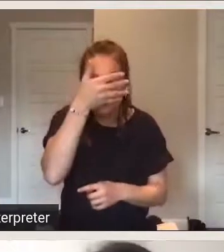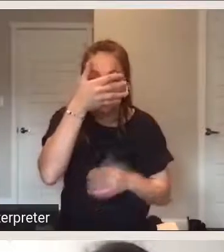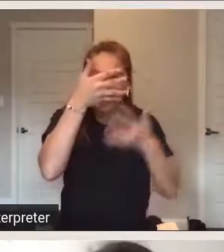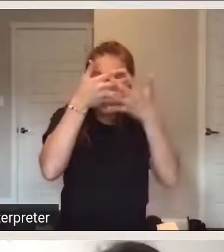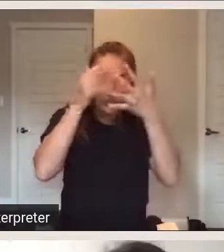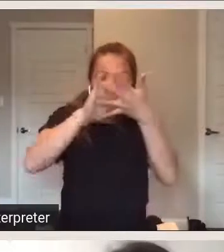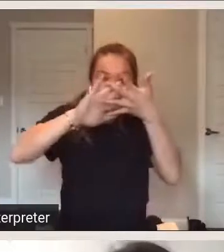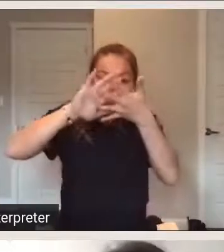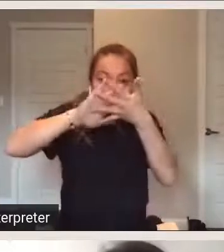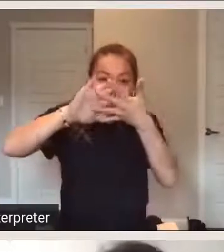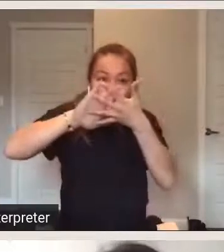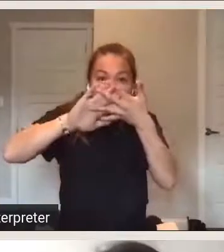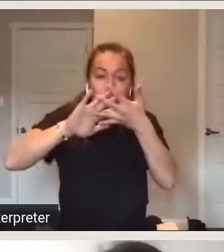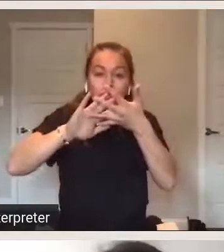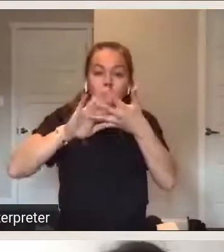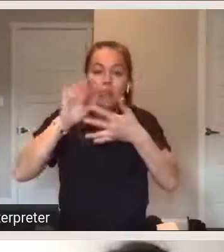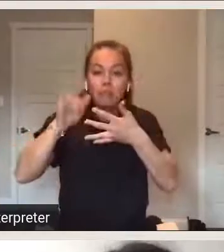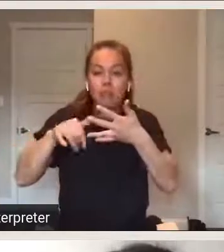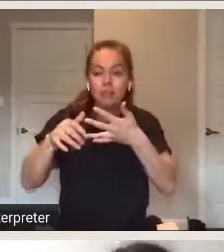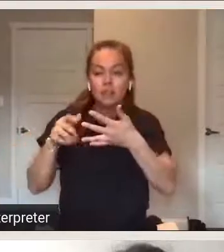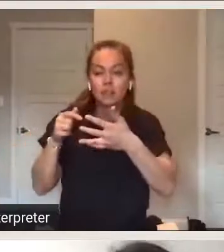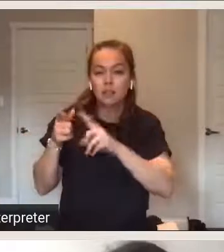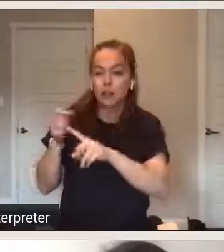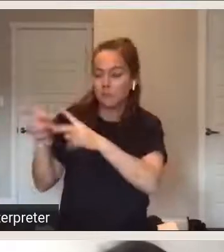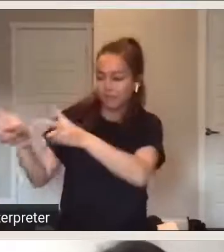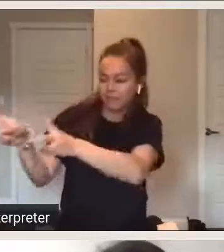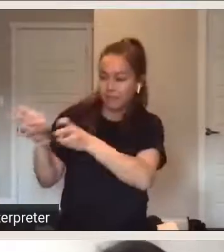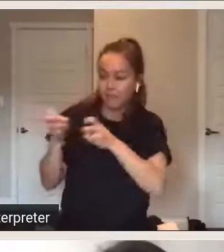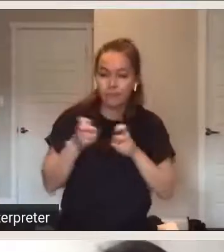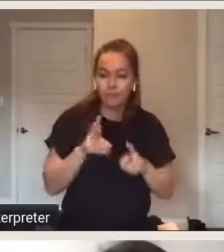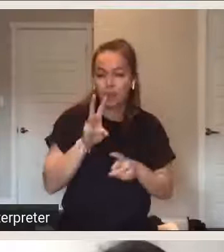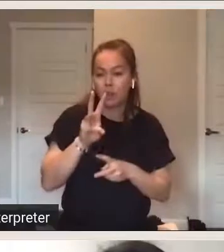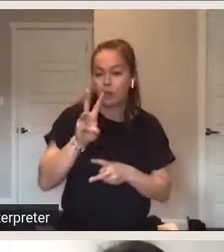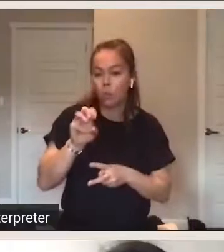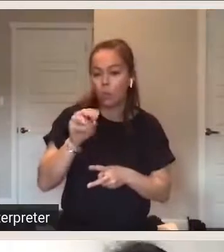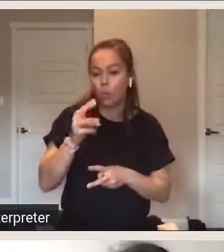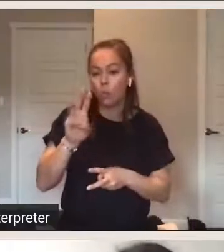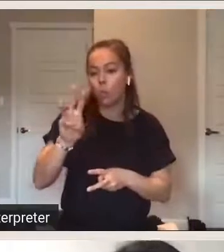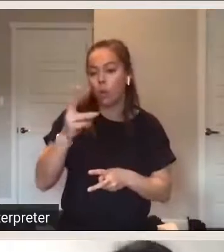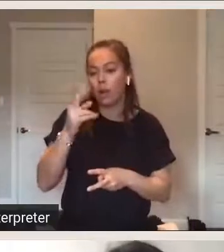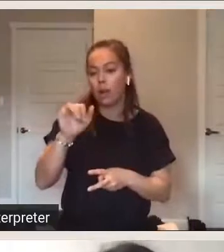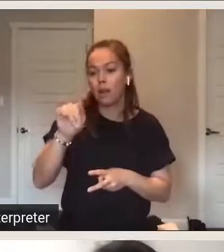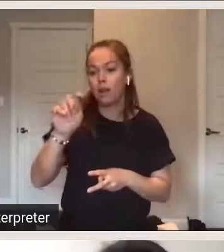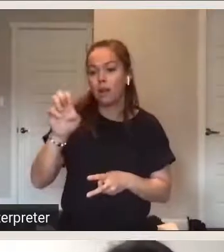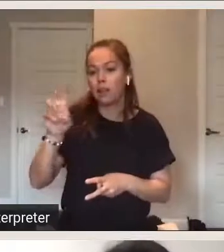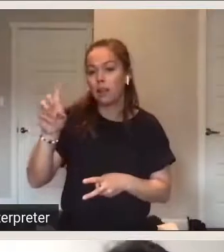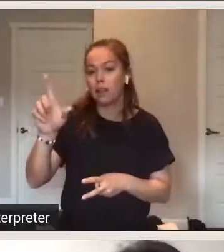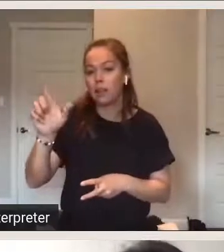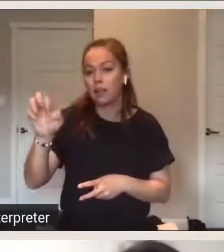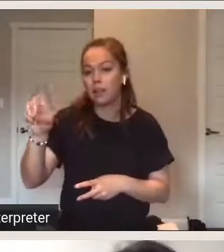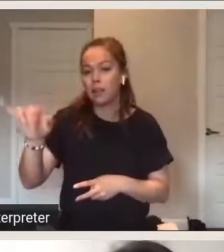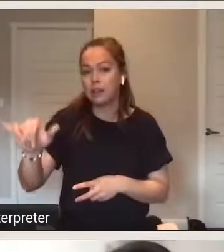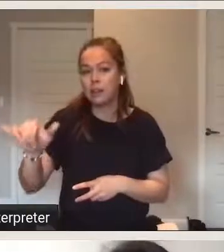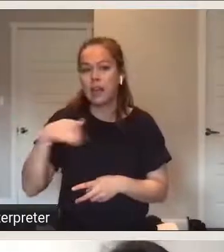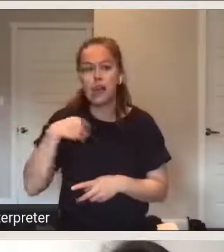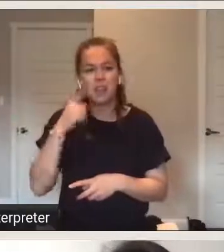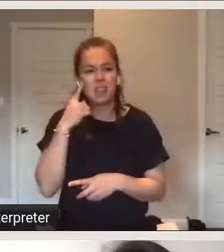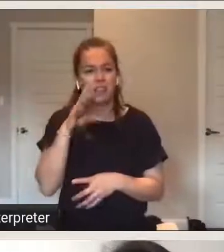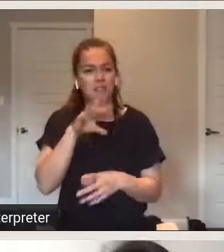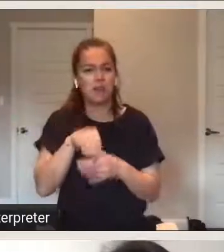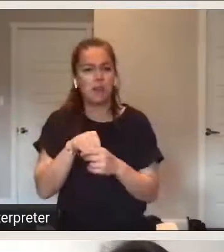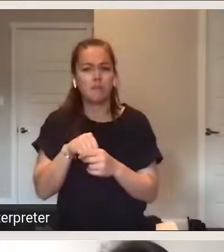White Lady, which is another which I think it exists in multiple cultures, like this ghost lady that haunts like certain